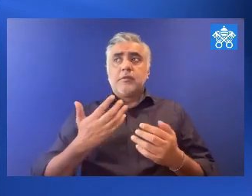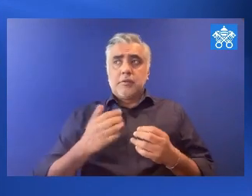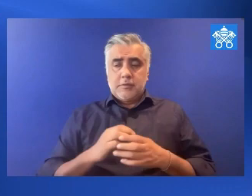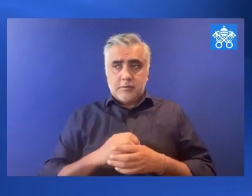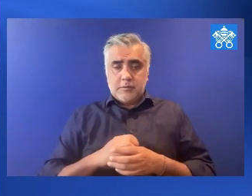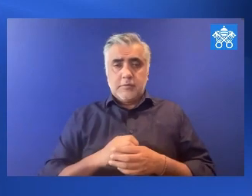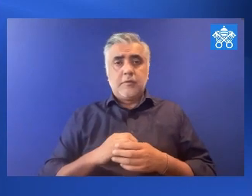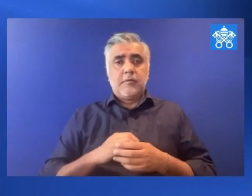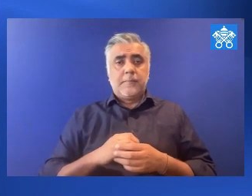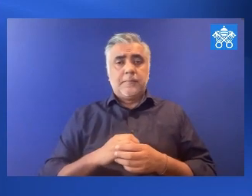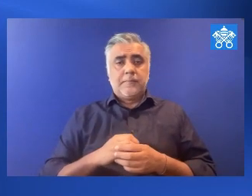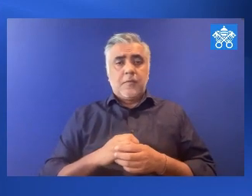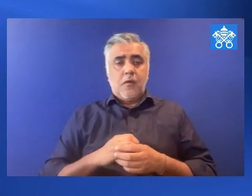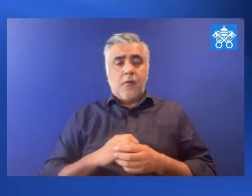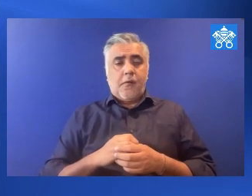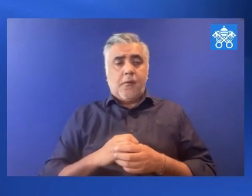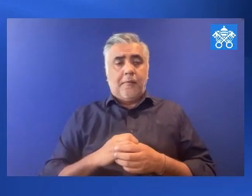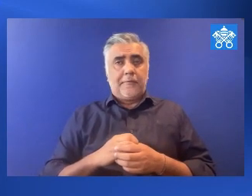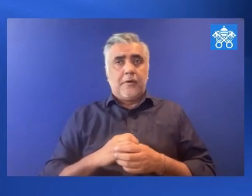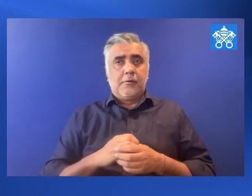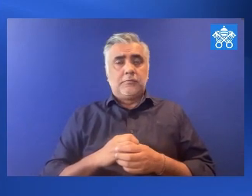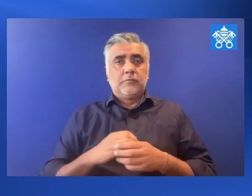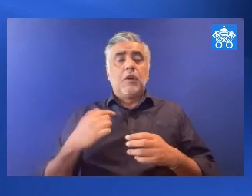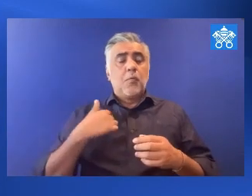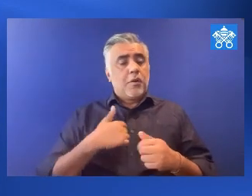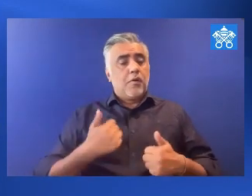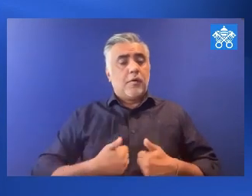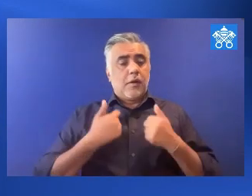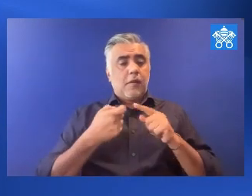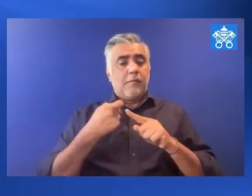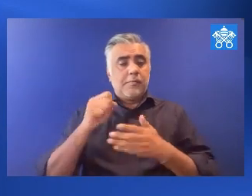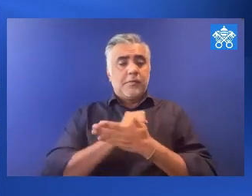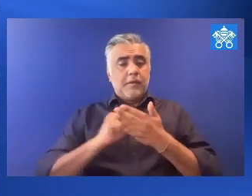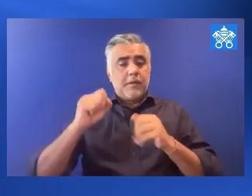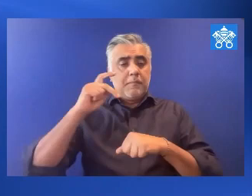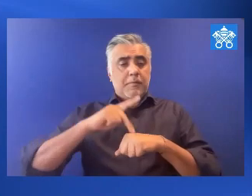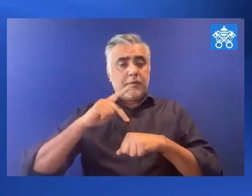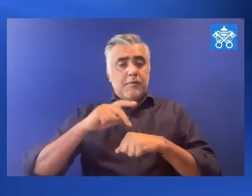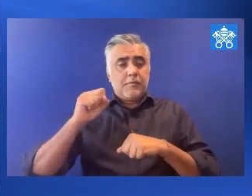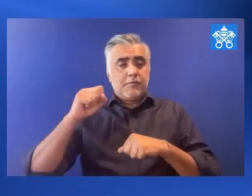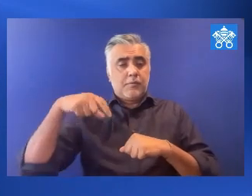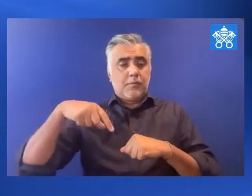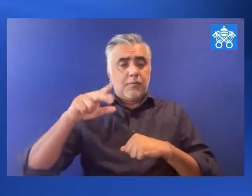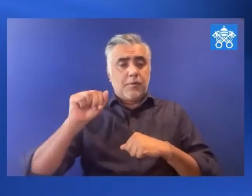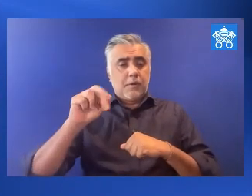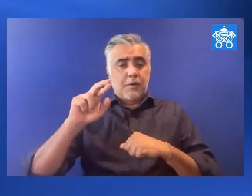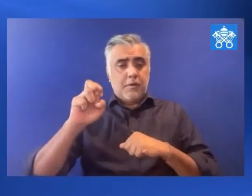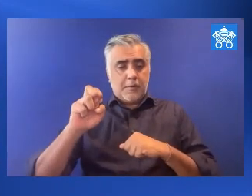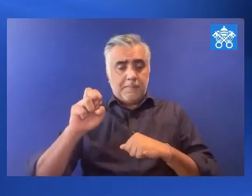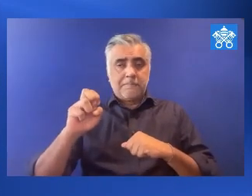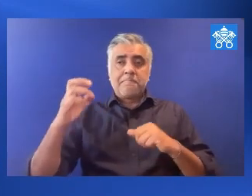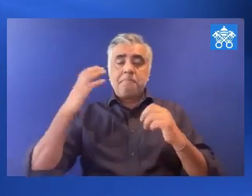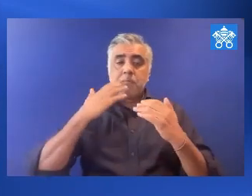Francis Wednesday General Audience of 23 November. We're coming to you live from St. Peter's Square here in the